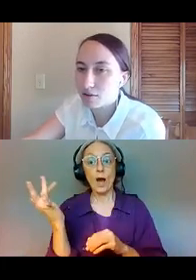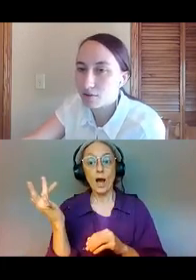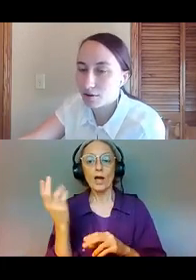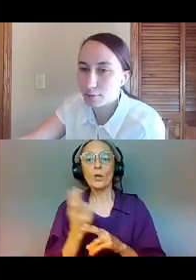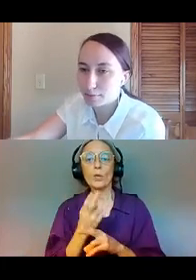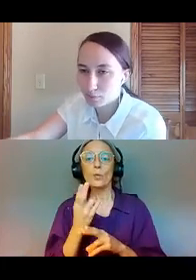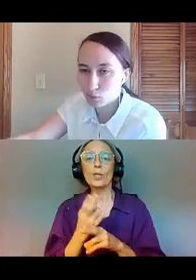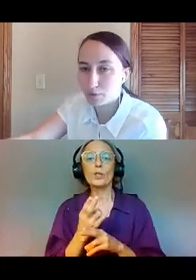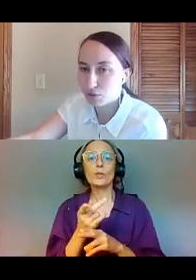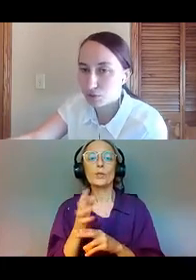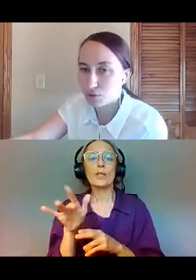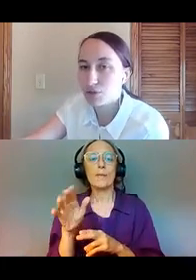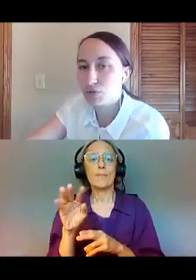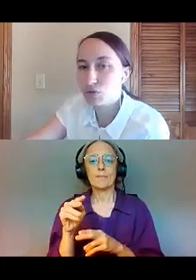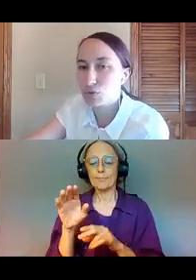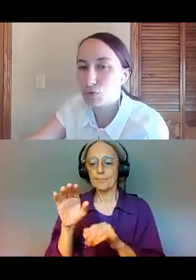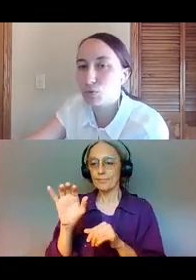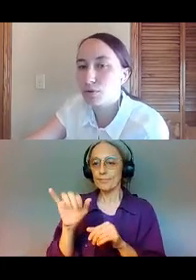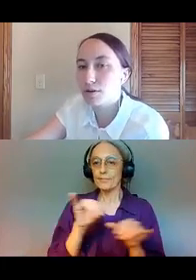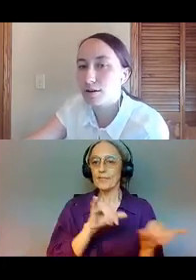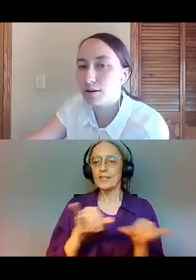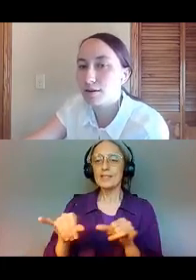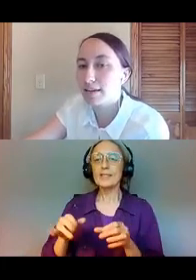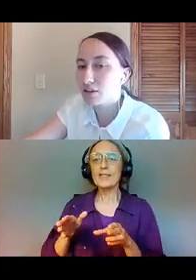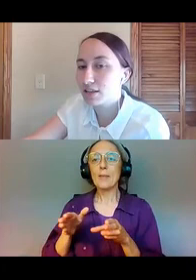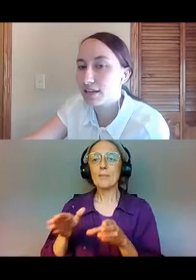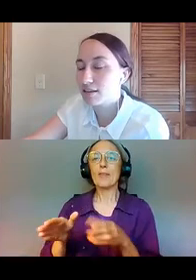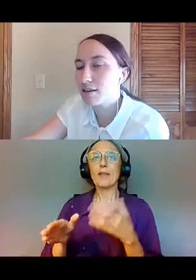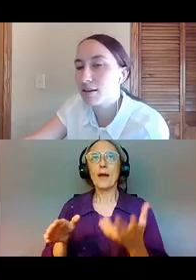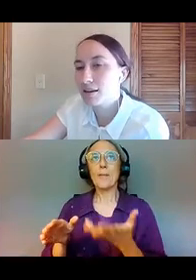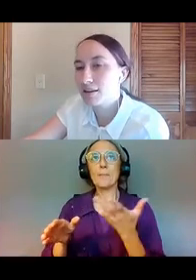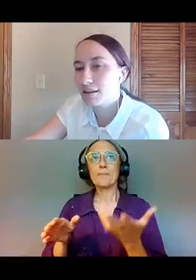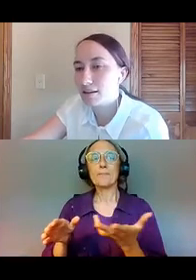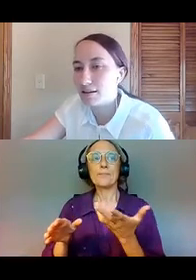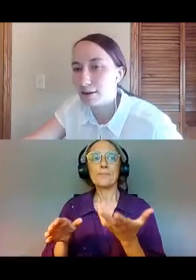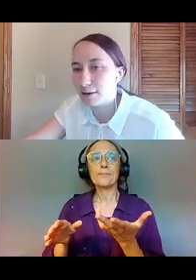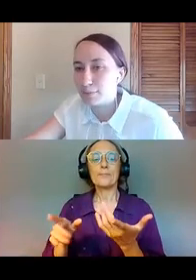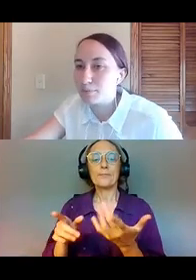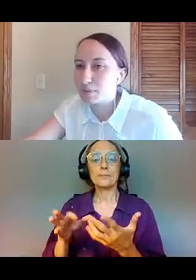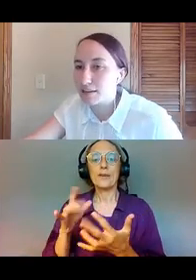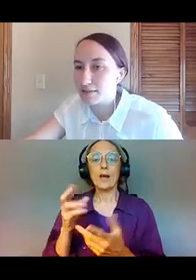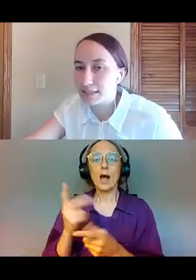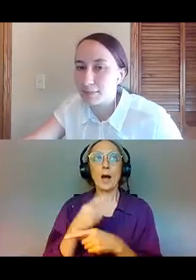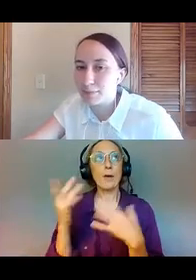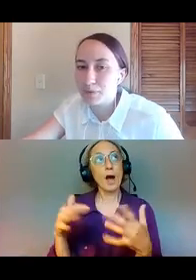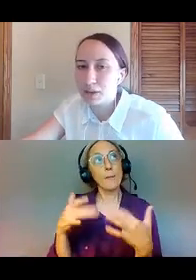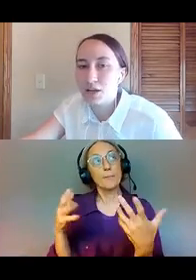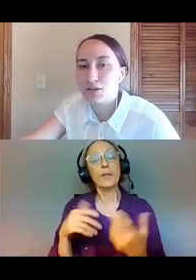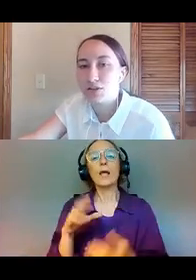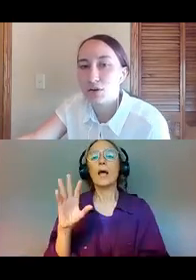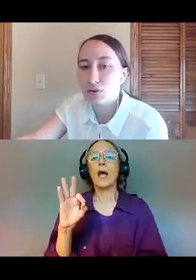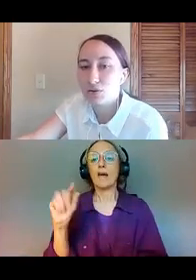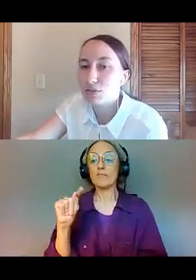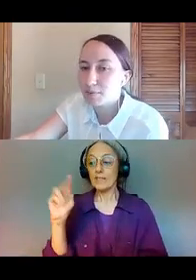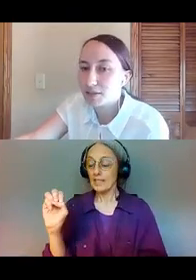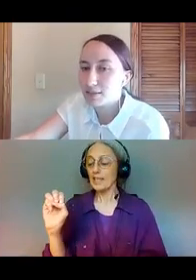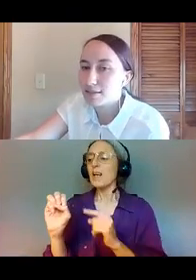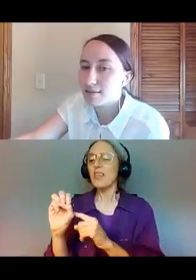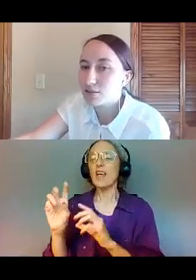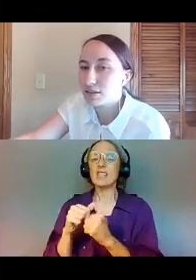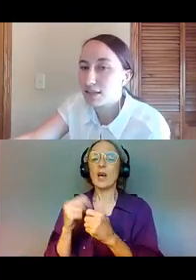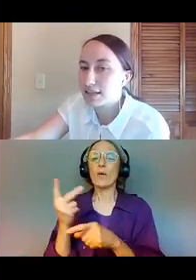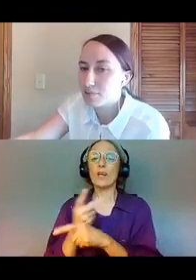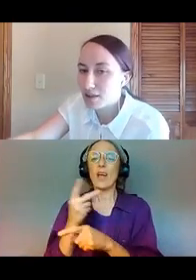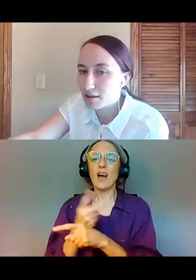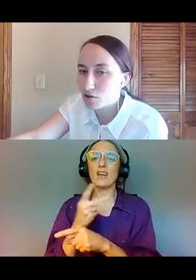that will be used to calculate the FTE. So use the drop-down